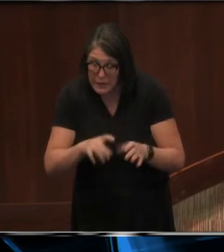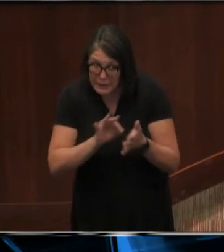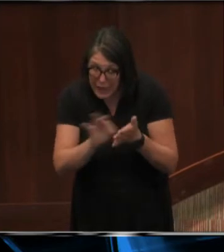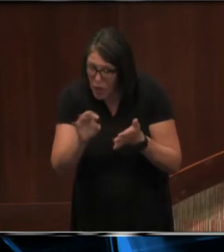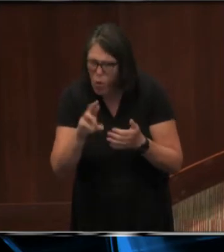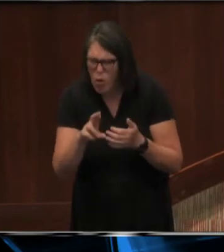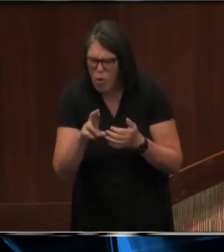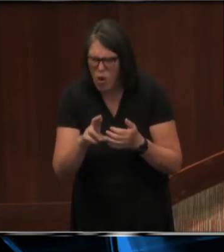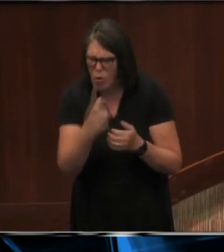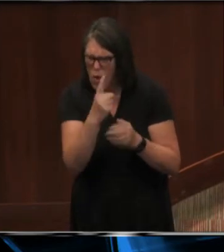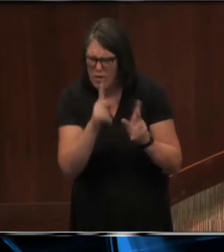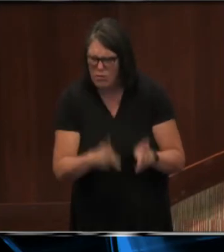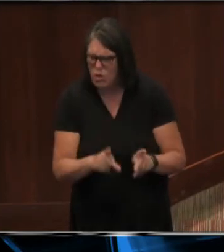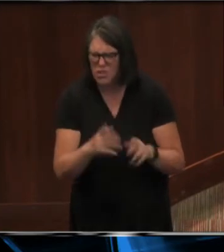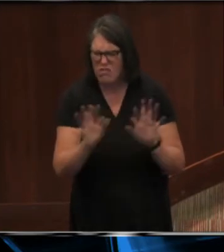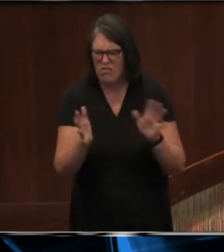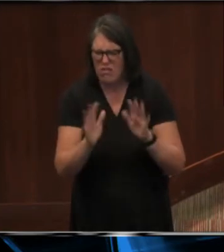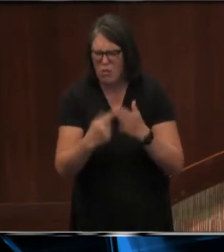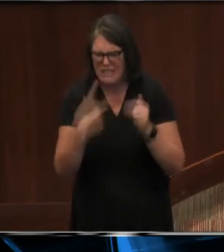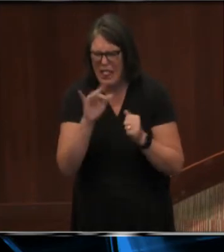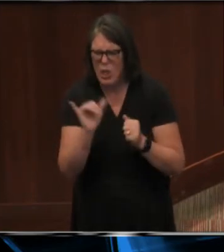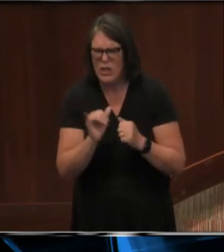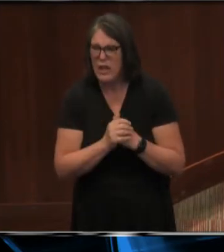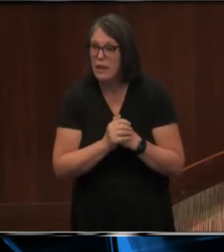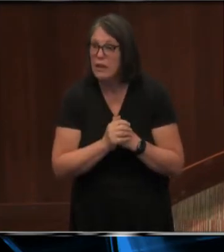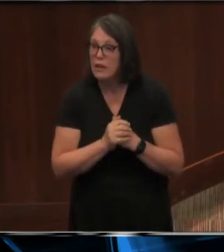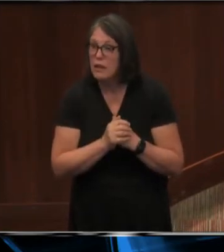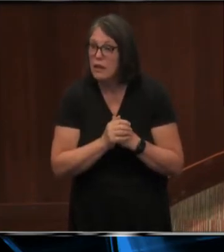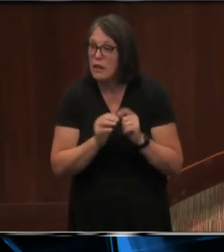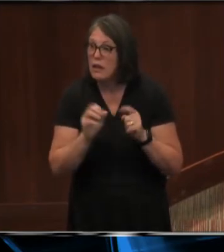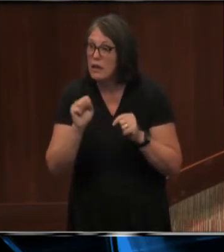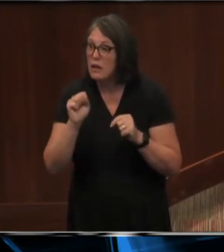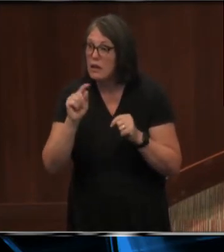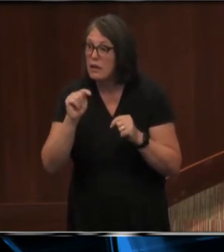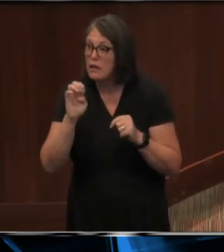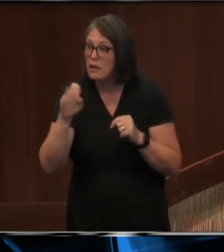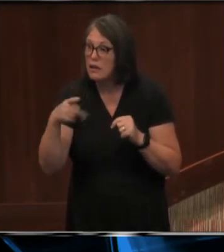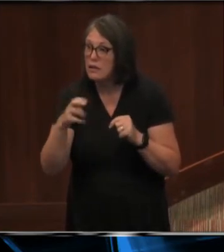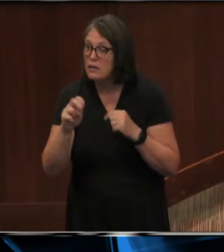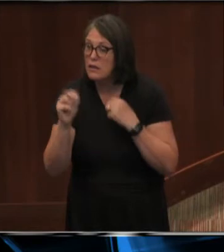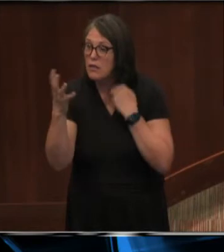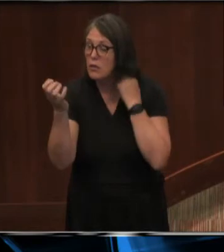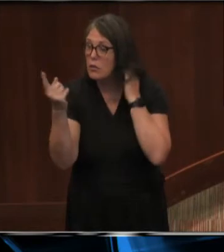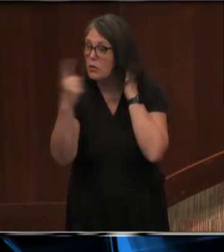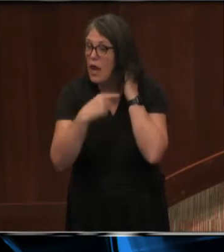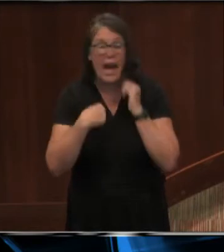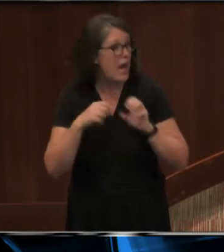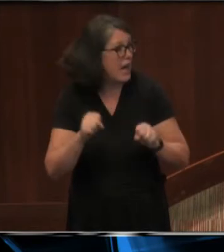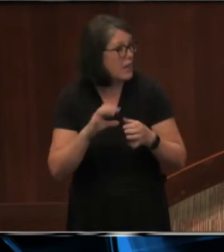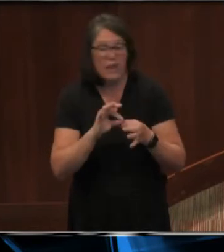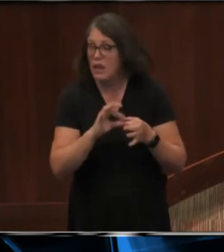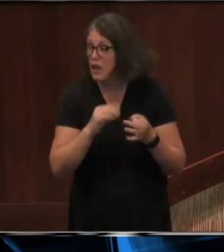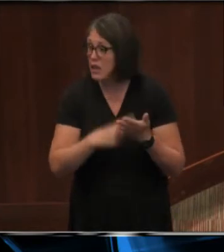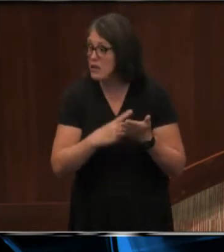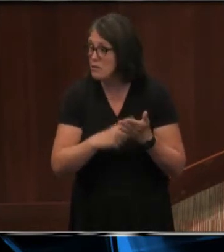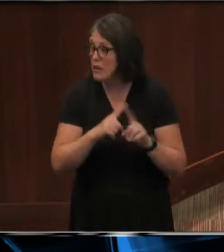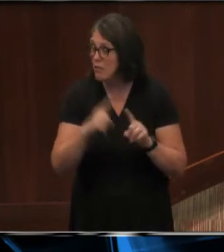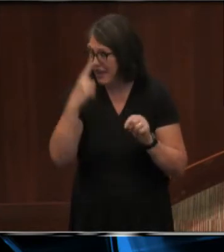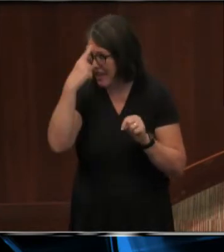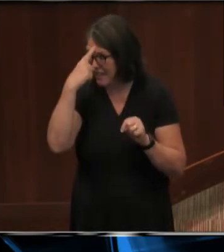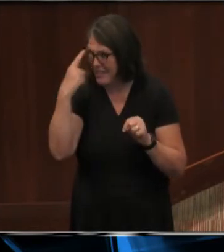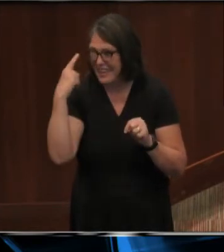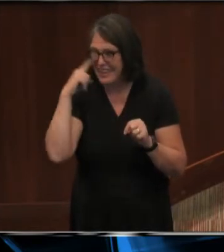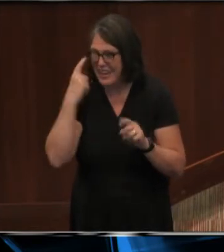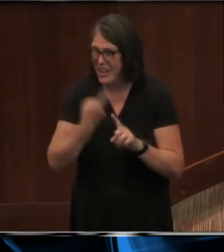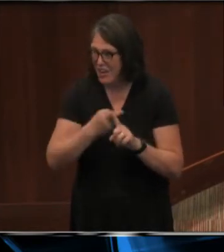numbers? Yeah, and Stephen, do you want to come, since you do all of that? I can speak to it, but I think that hearing from